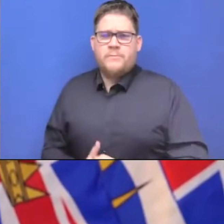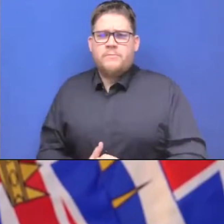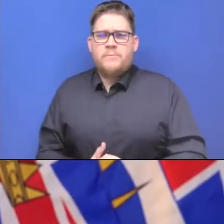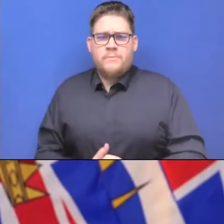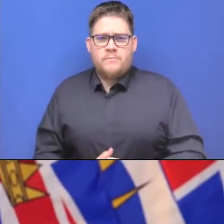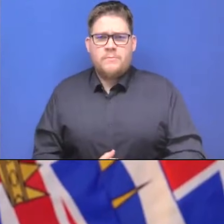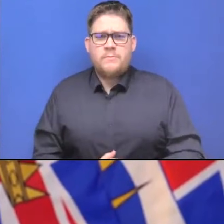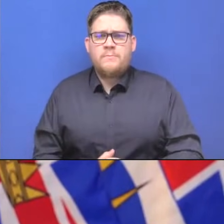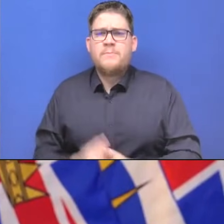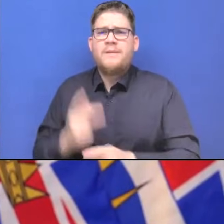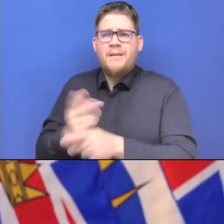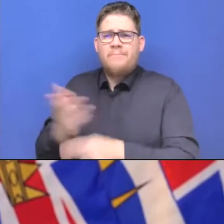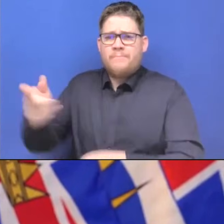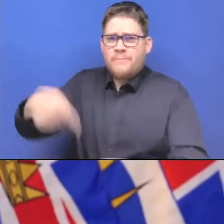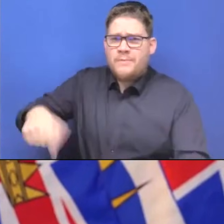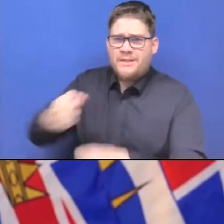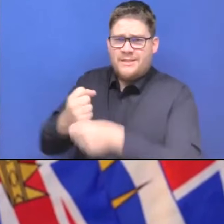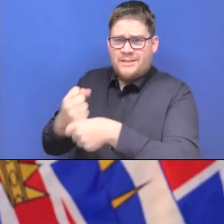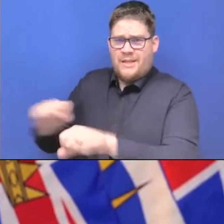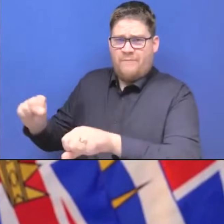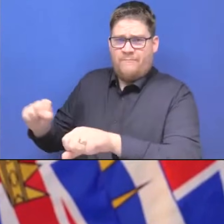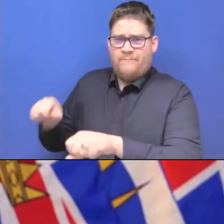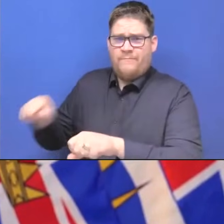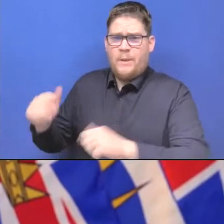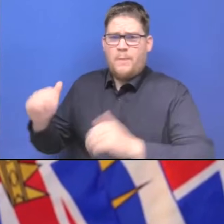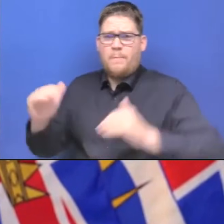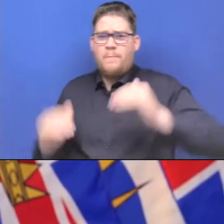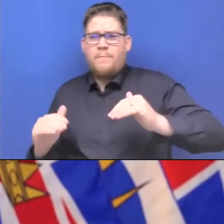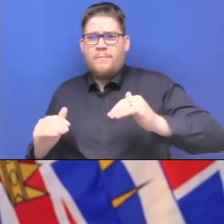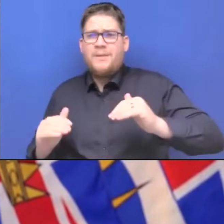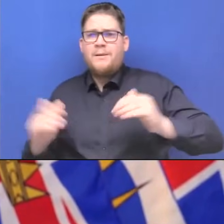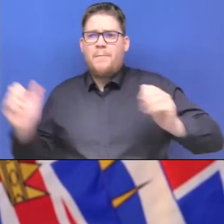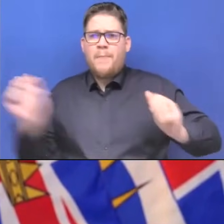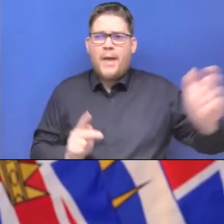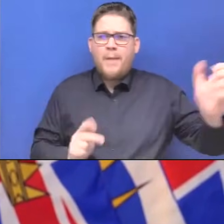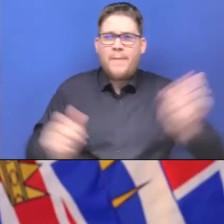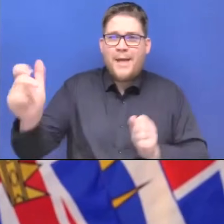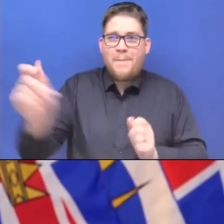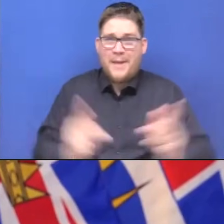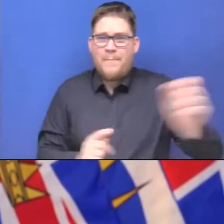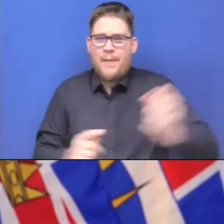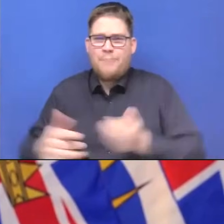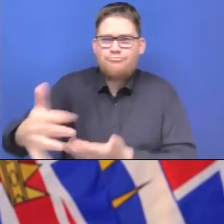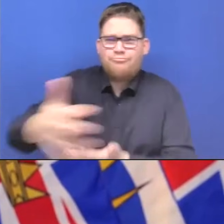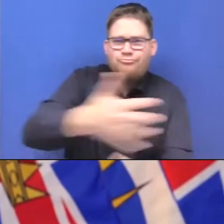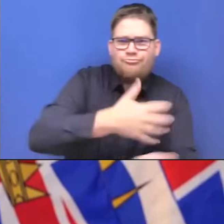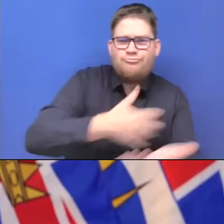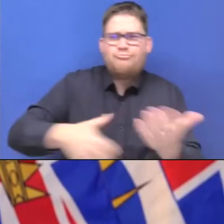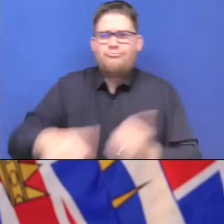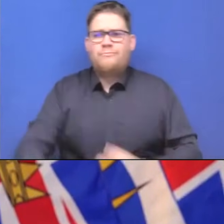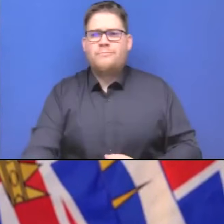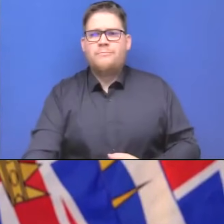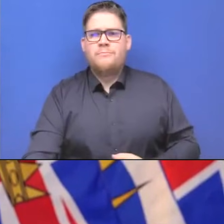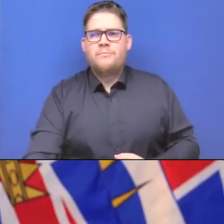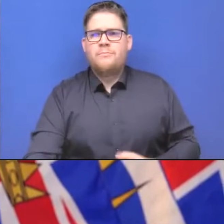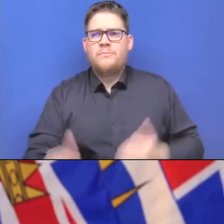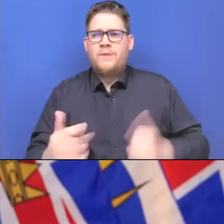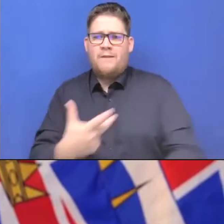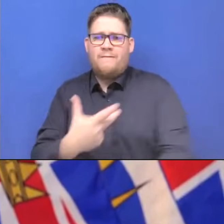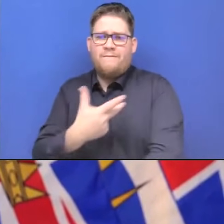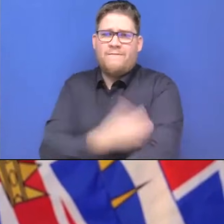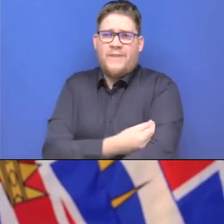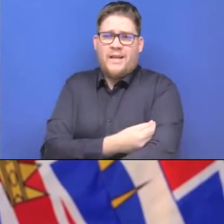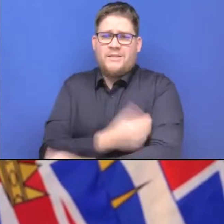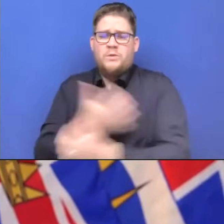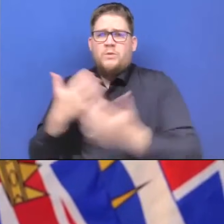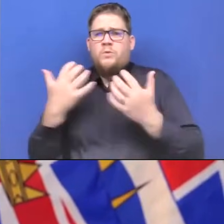that is how this tool that we have now of very effective vaccines has played into our program here in British